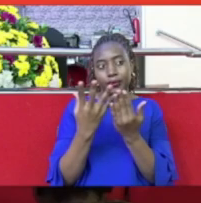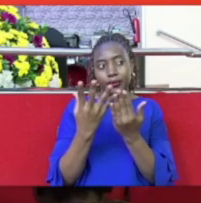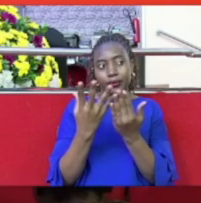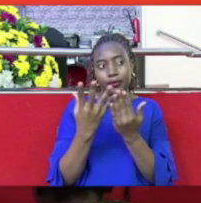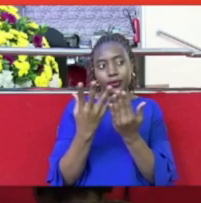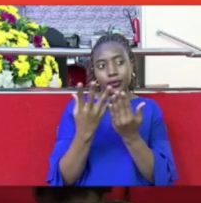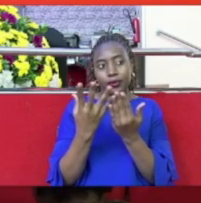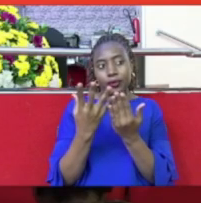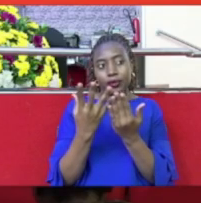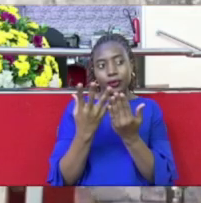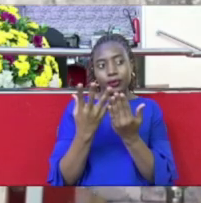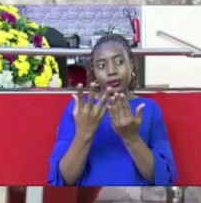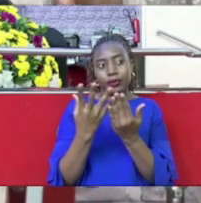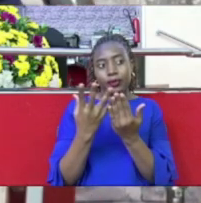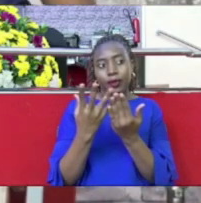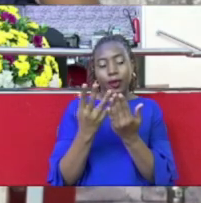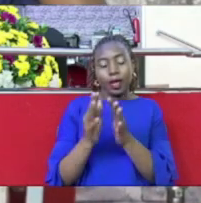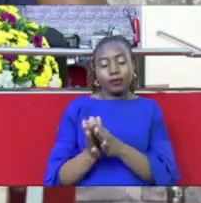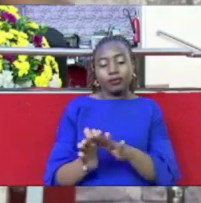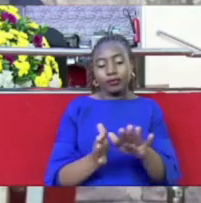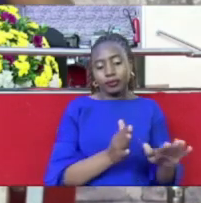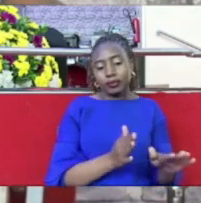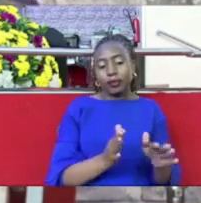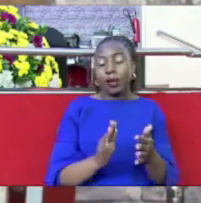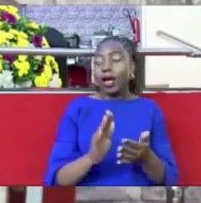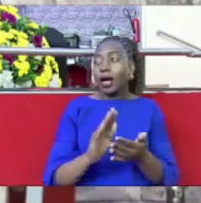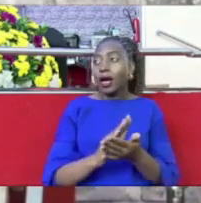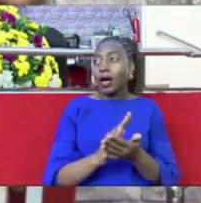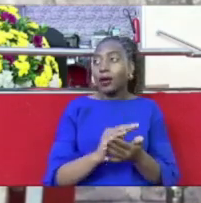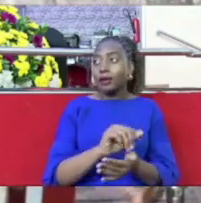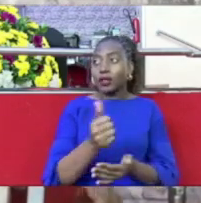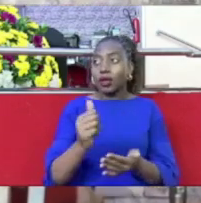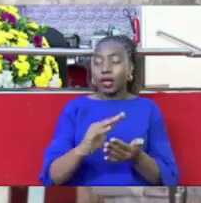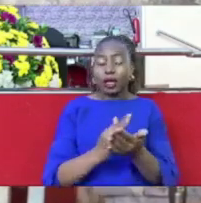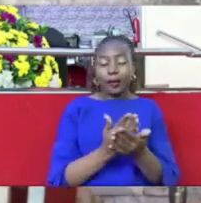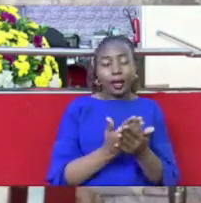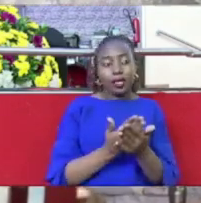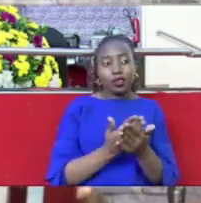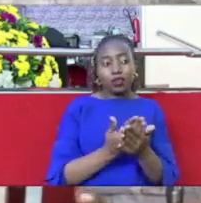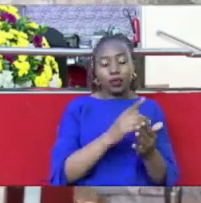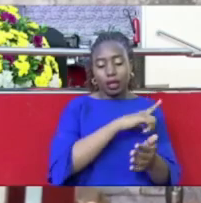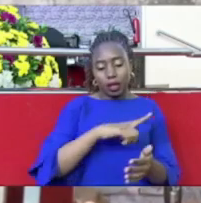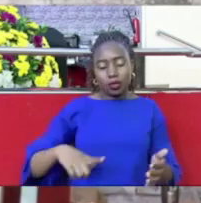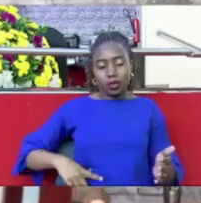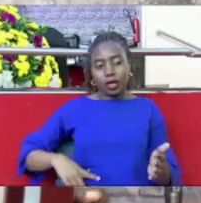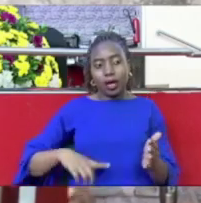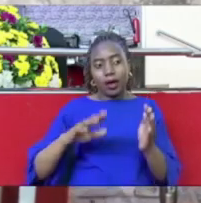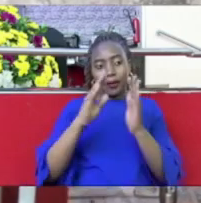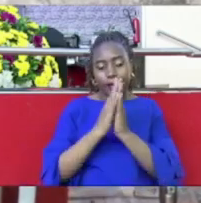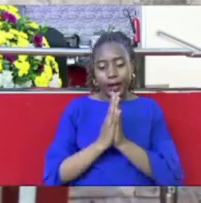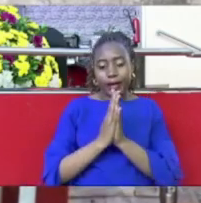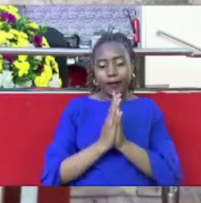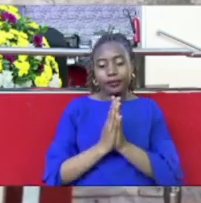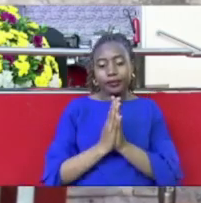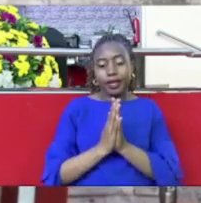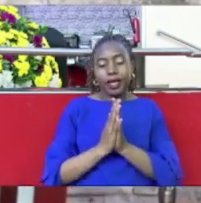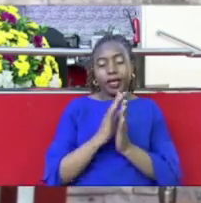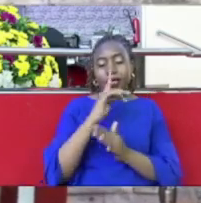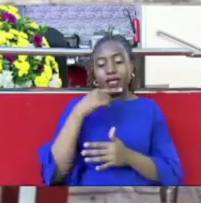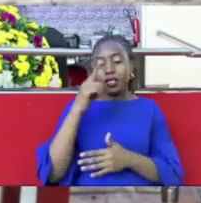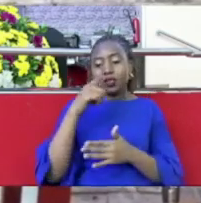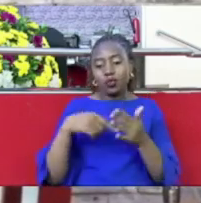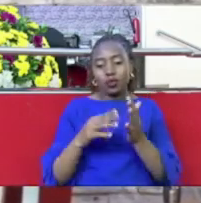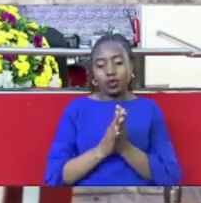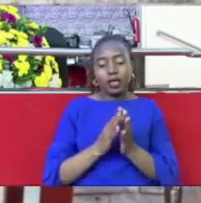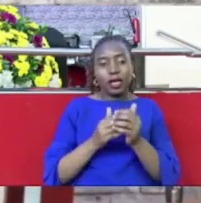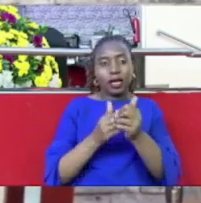this prayer, the Lord's prayer, is, sehemu nyingine ya ombi la sala, and do not lead us into temptation, situongoze kwenye majaribu, situtie, but deliver us